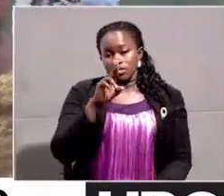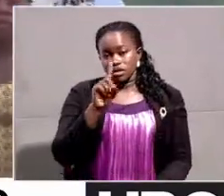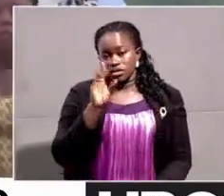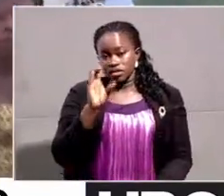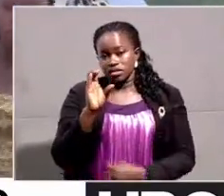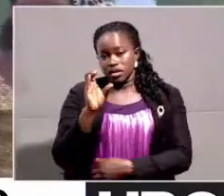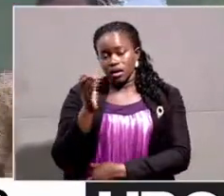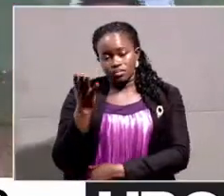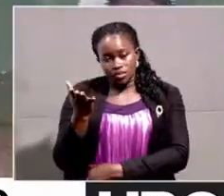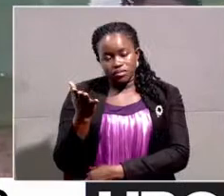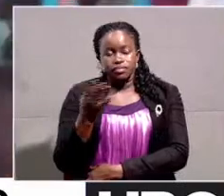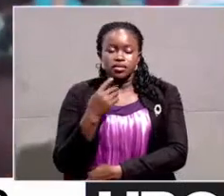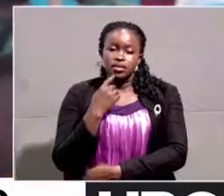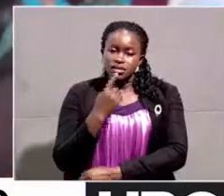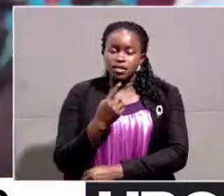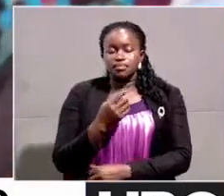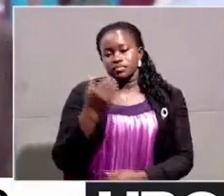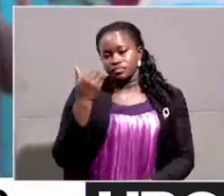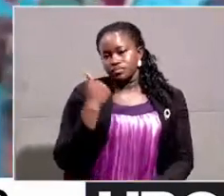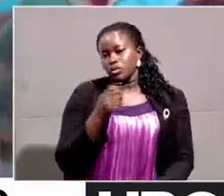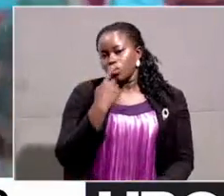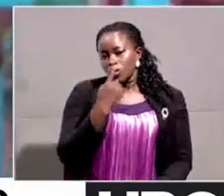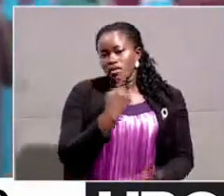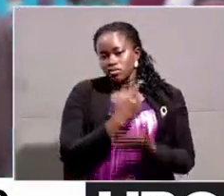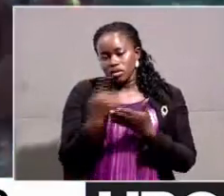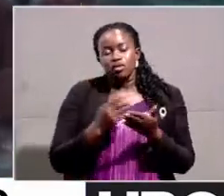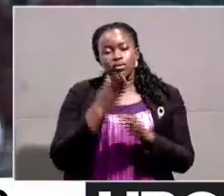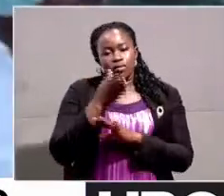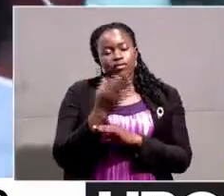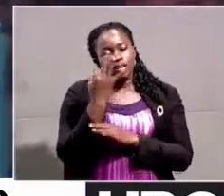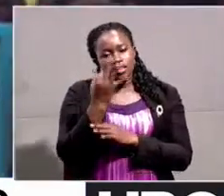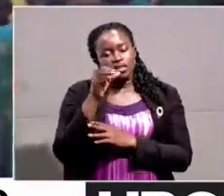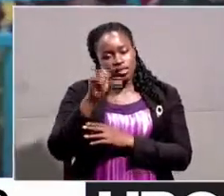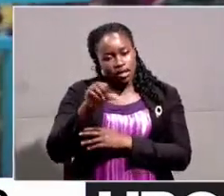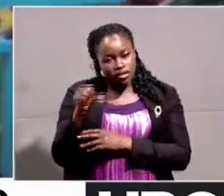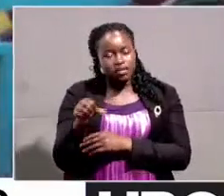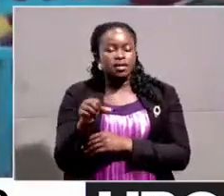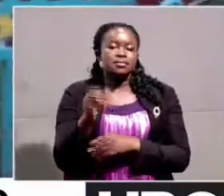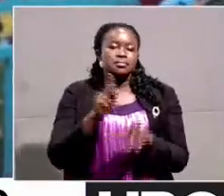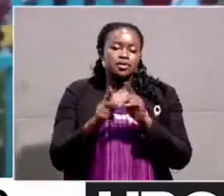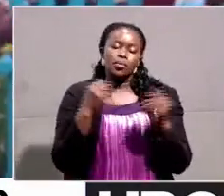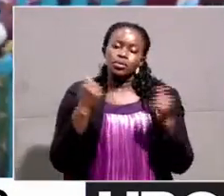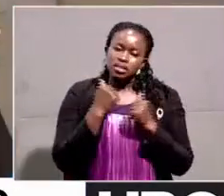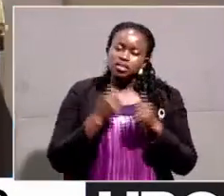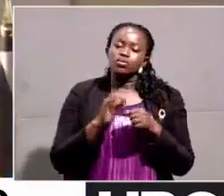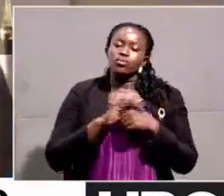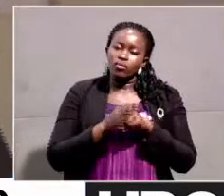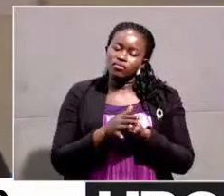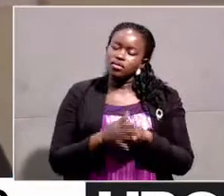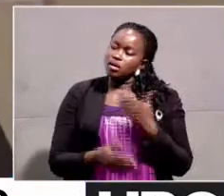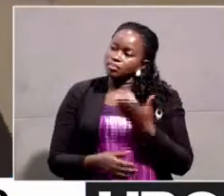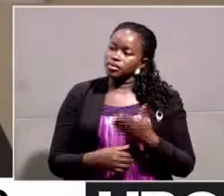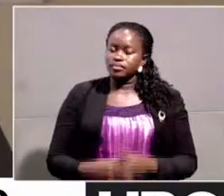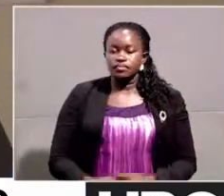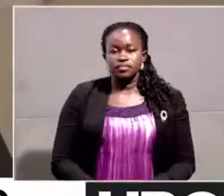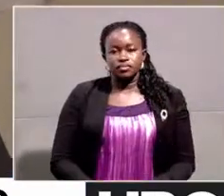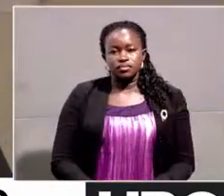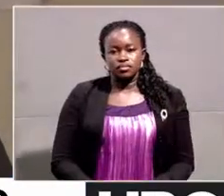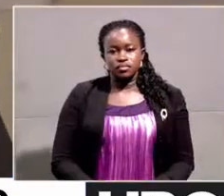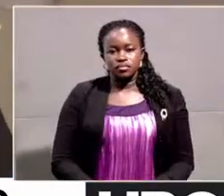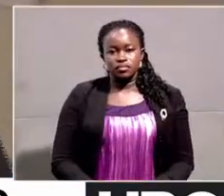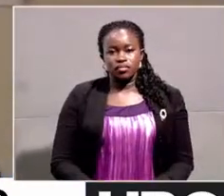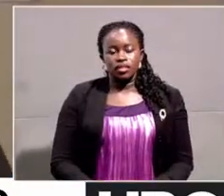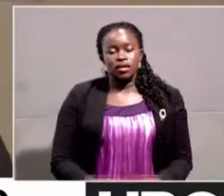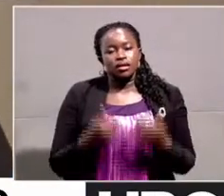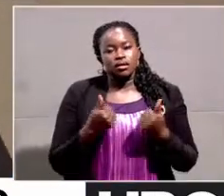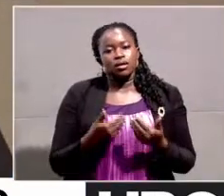Sekandi, says in the last 1 week, over 399 cases have been registered. We have a challenge in